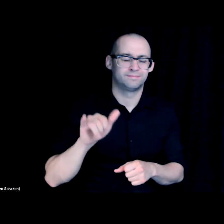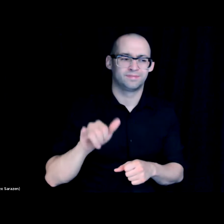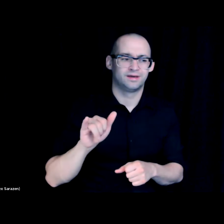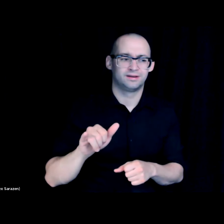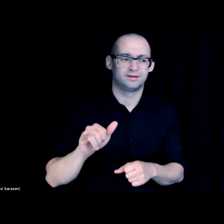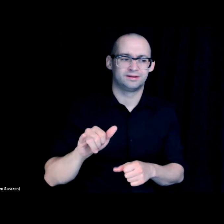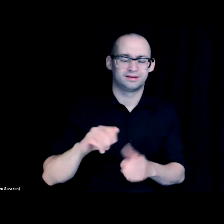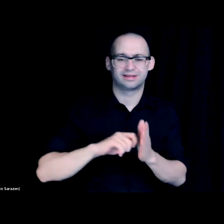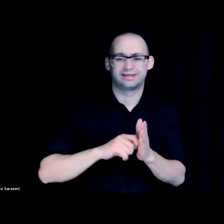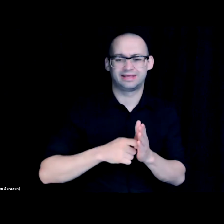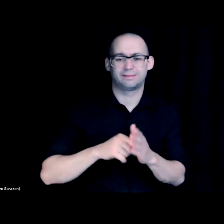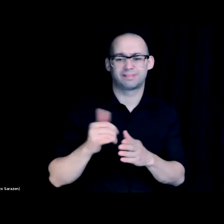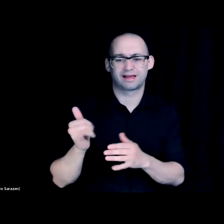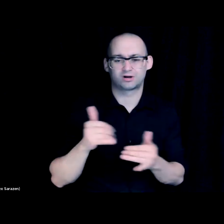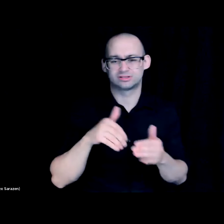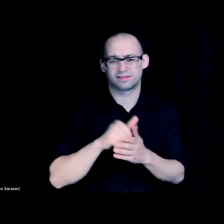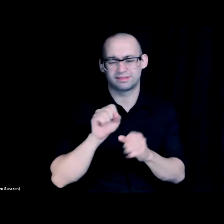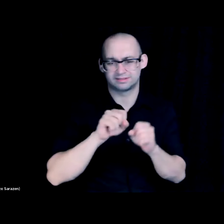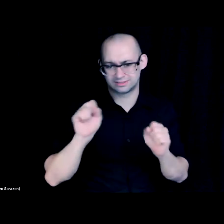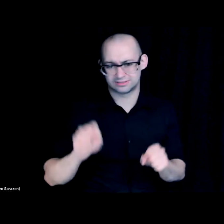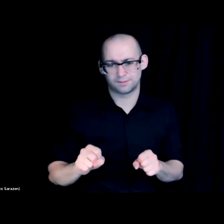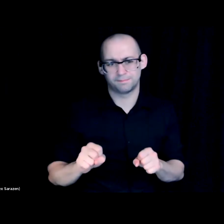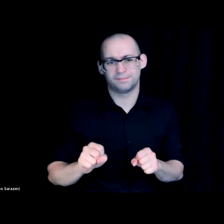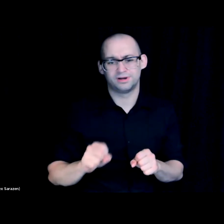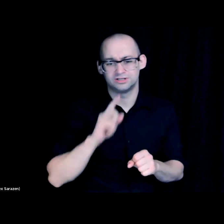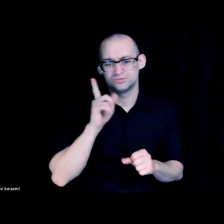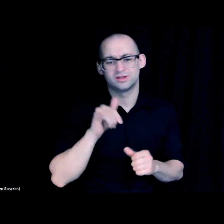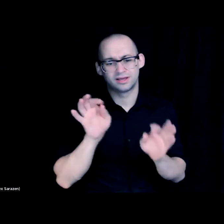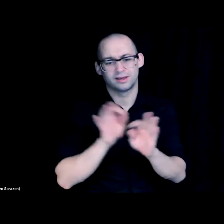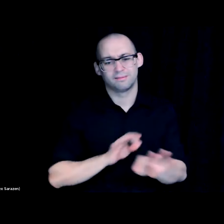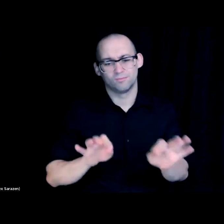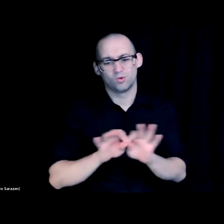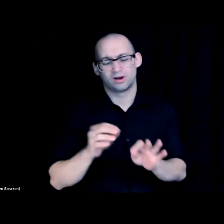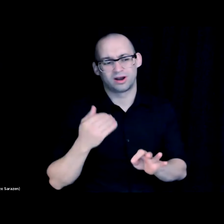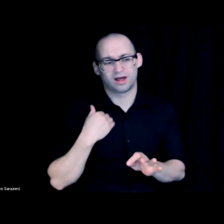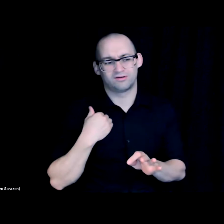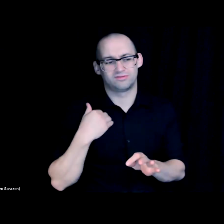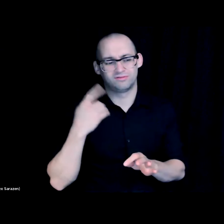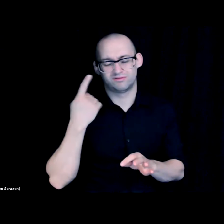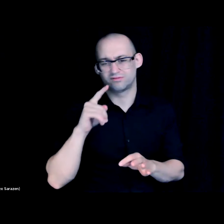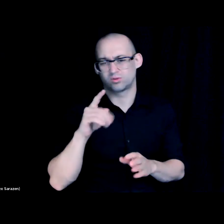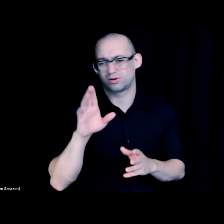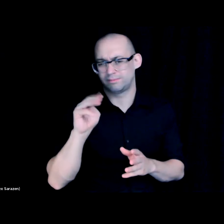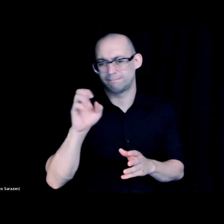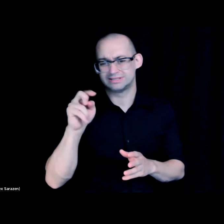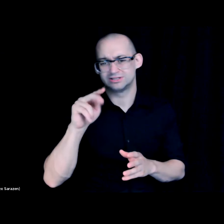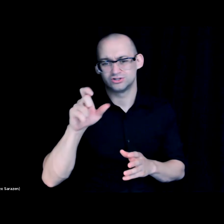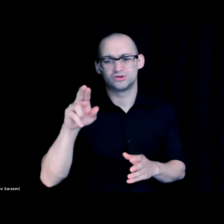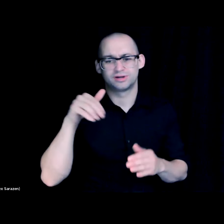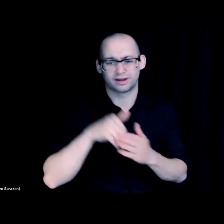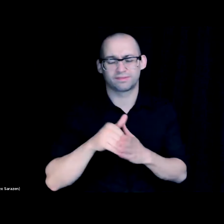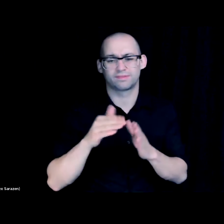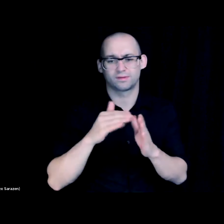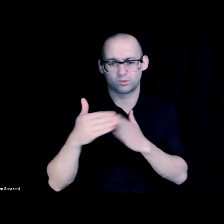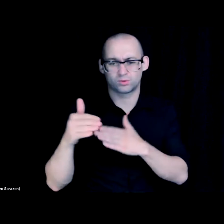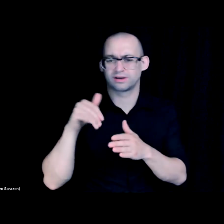the key players in this system, that it's really important to have trusted messengers that are in the community, in the